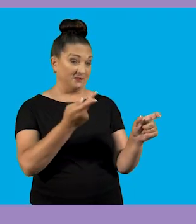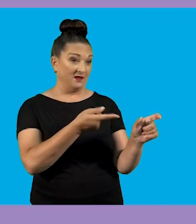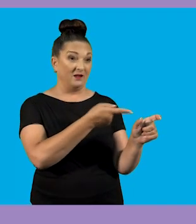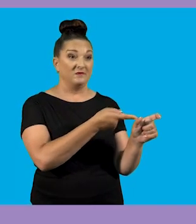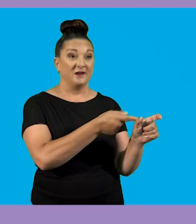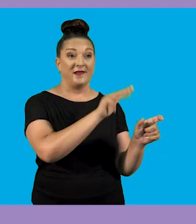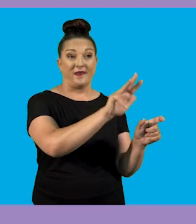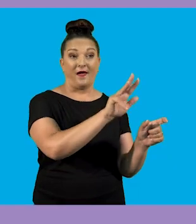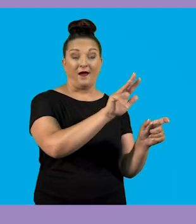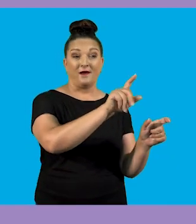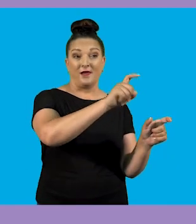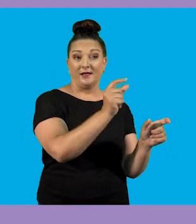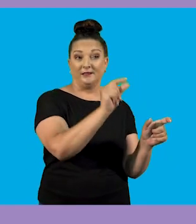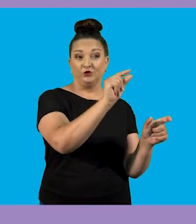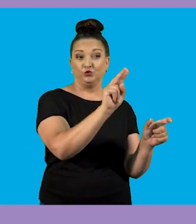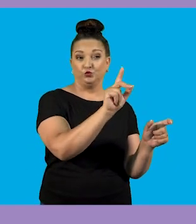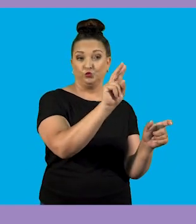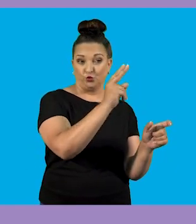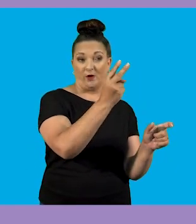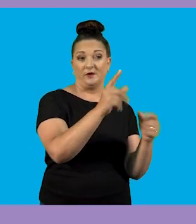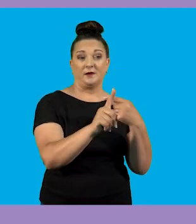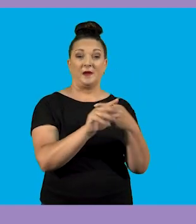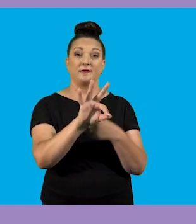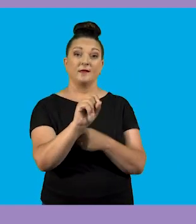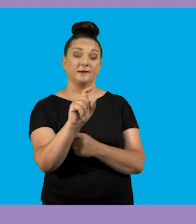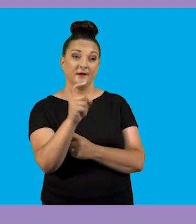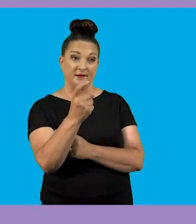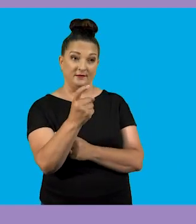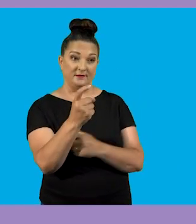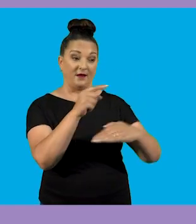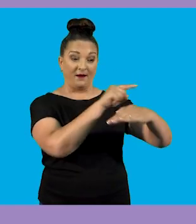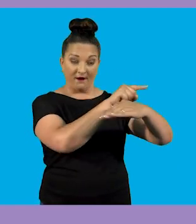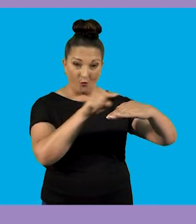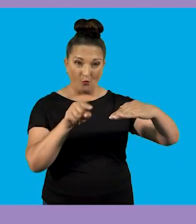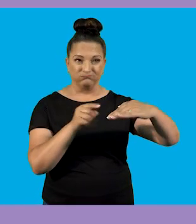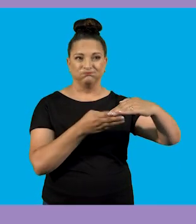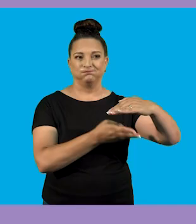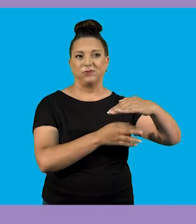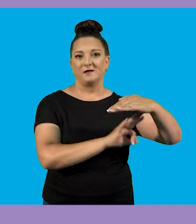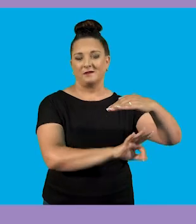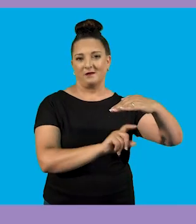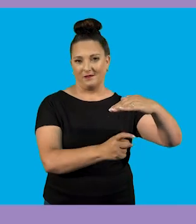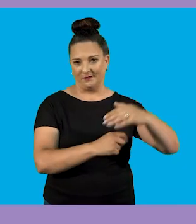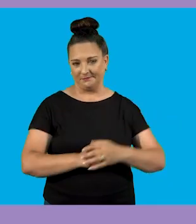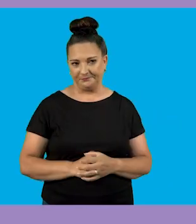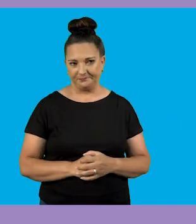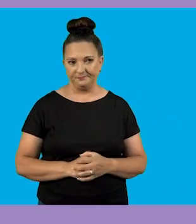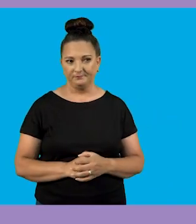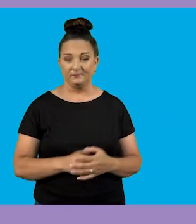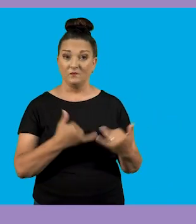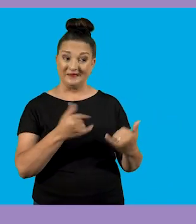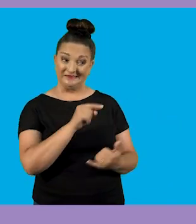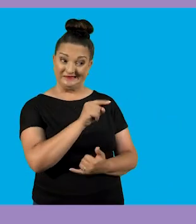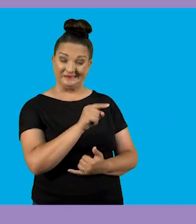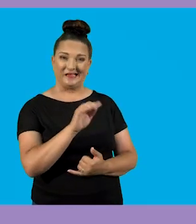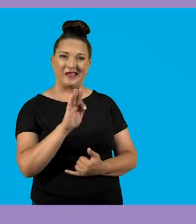that has been given there, that is 9x squared plus 30x, and it is all divided by 3x. So I am